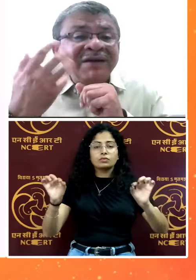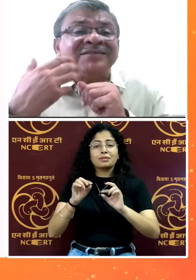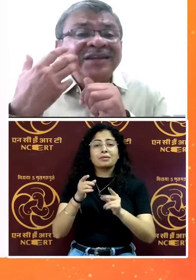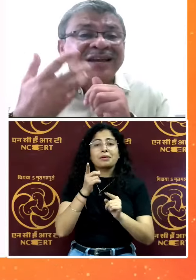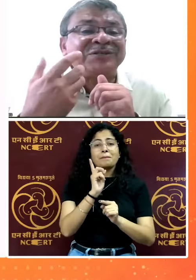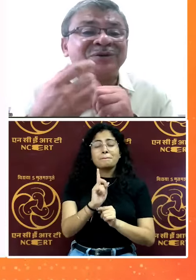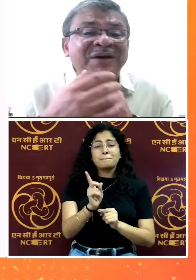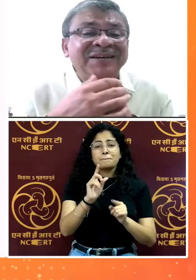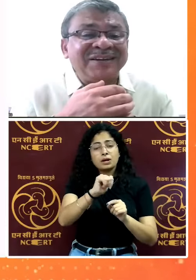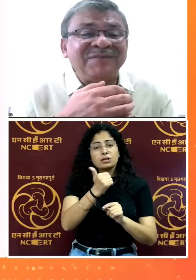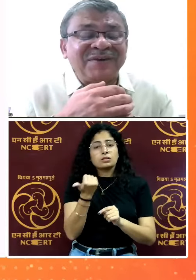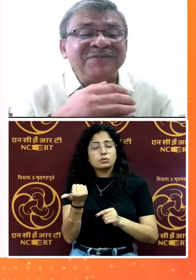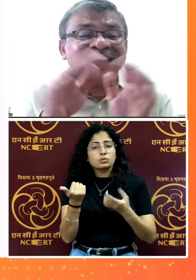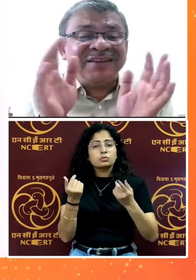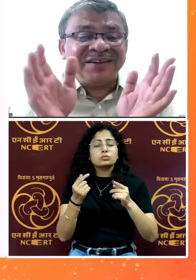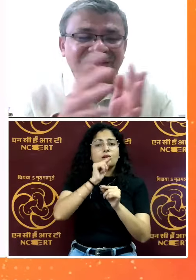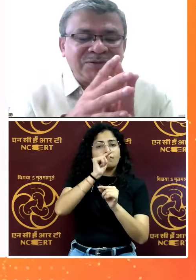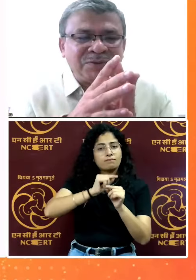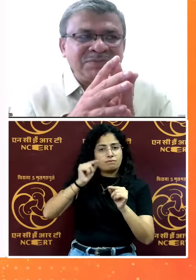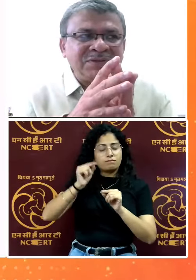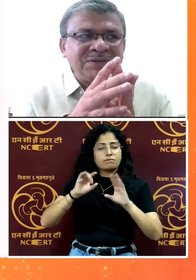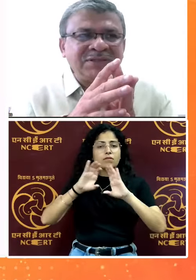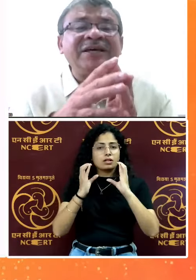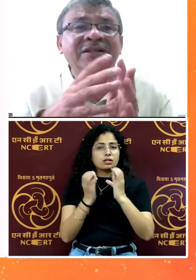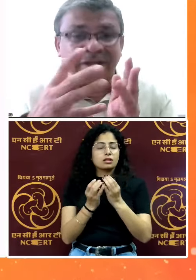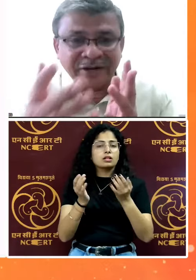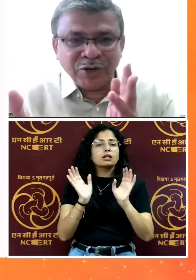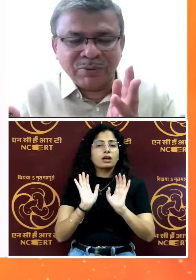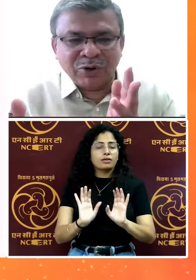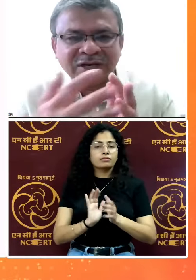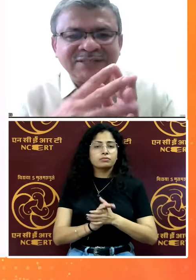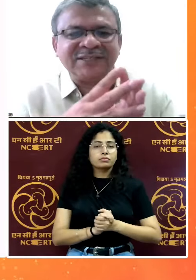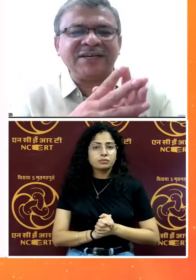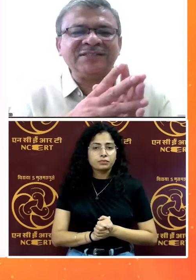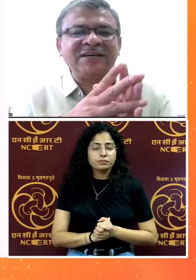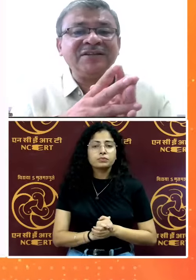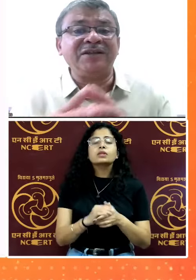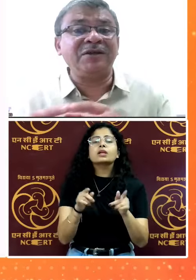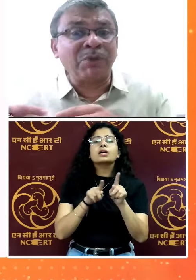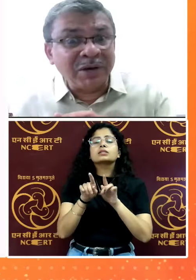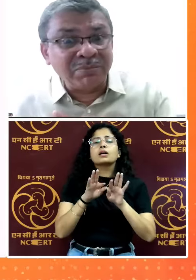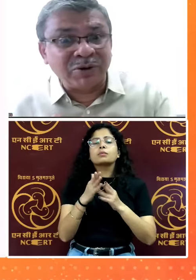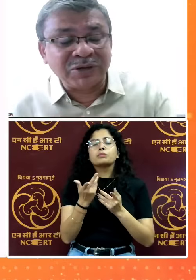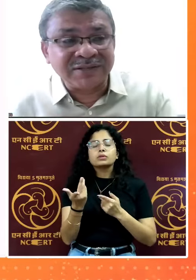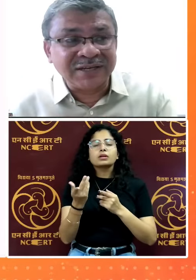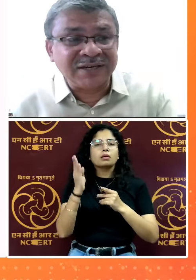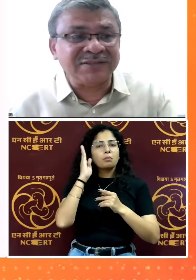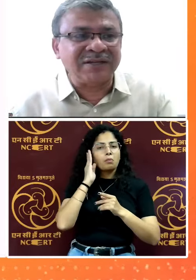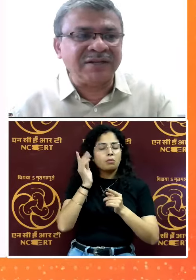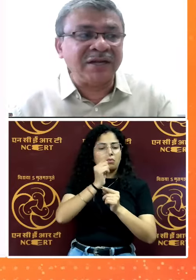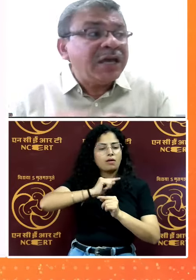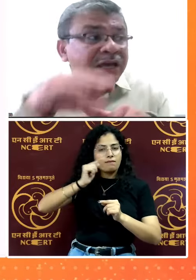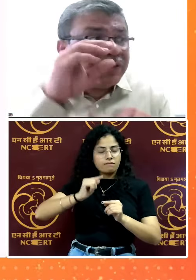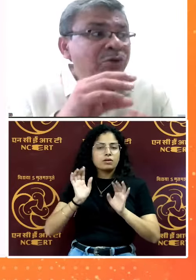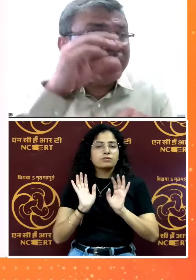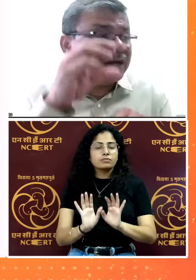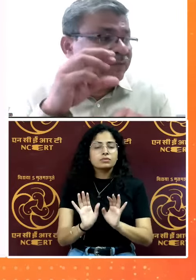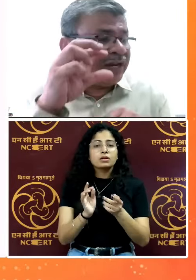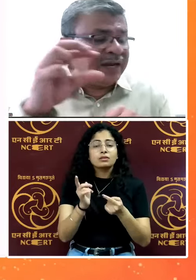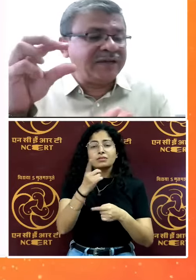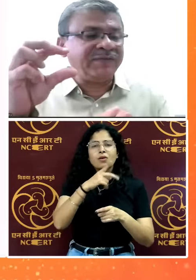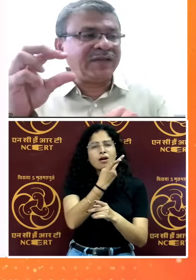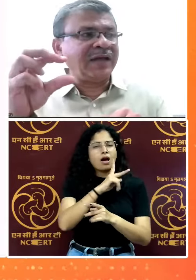there are other electromagnetic waves in the classroom. See, the broadcast signals are there, the mobile broadcast signals are there. Even though